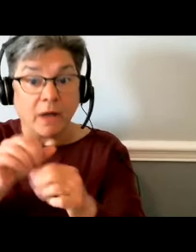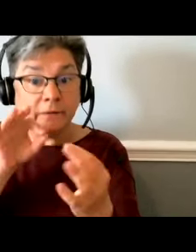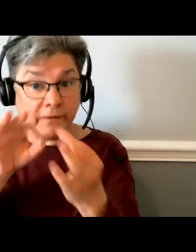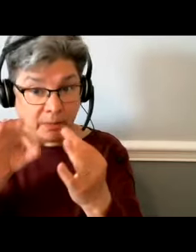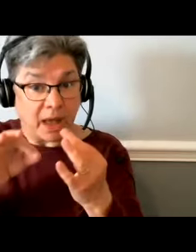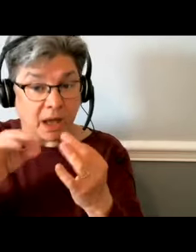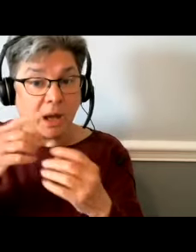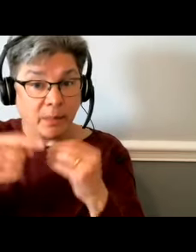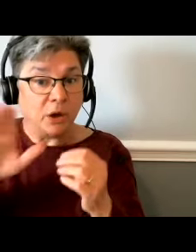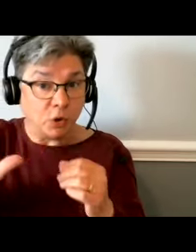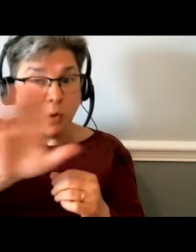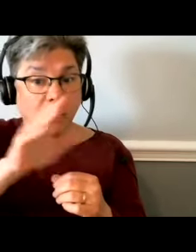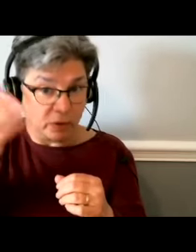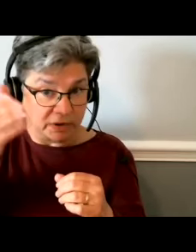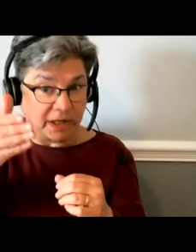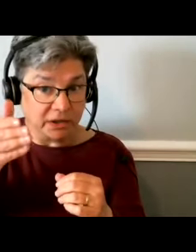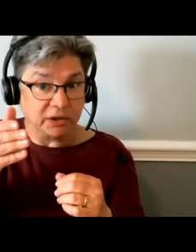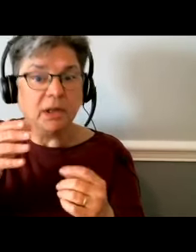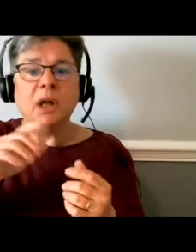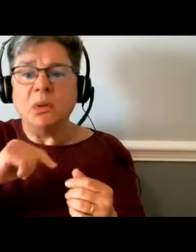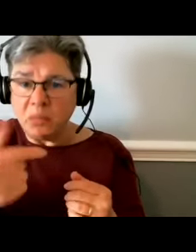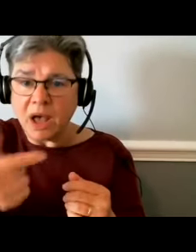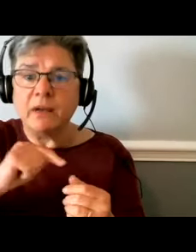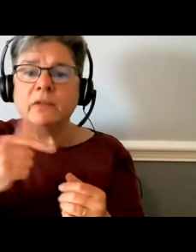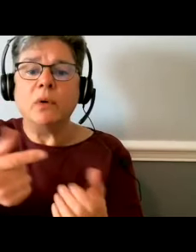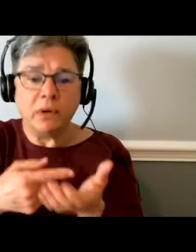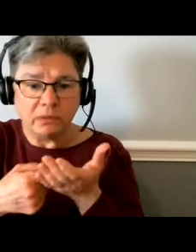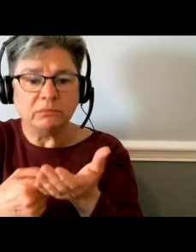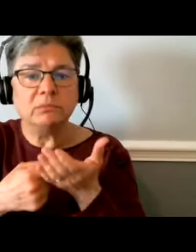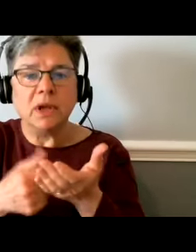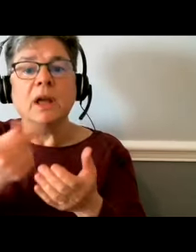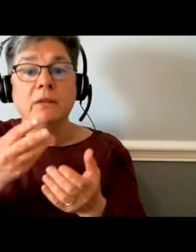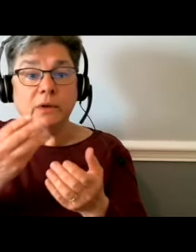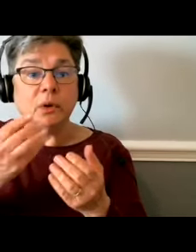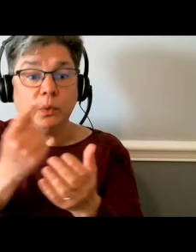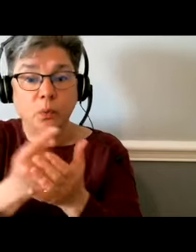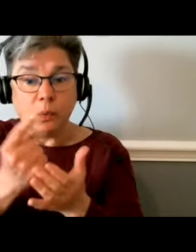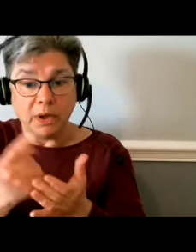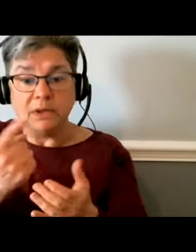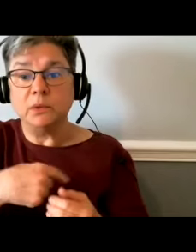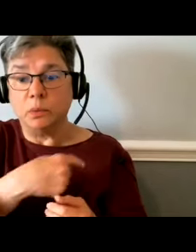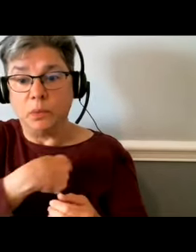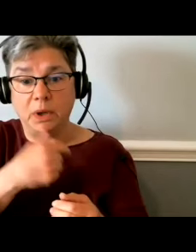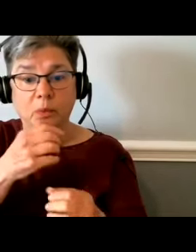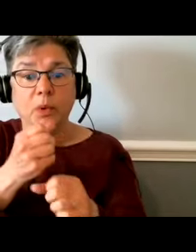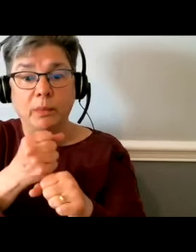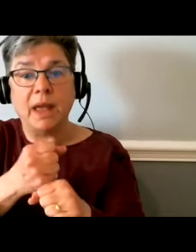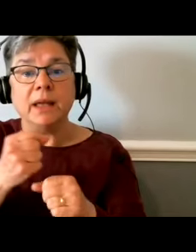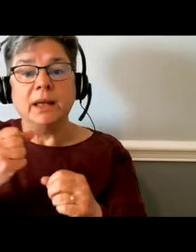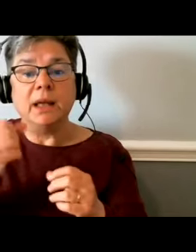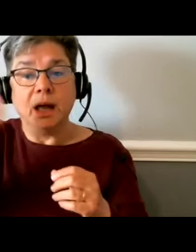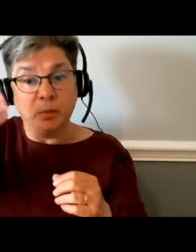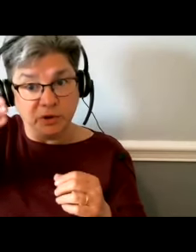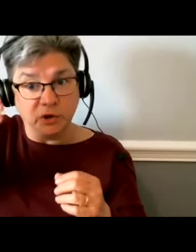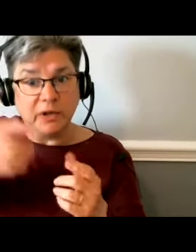feedback. And we do back and forth a little. Then in a couple of weeks, we are going to make a presentation. Then you're going to